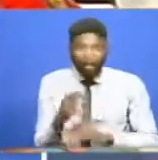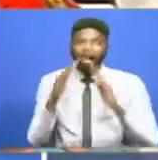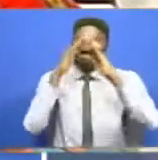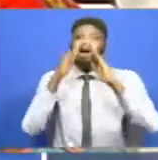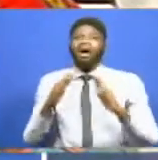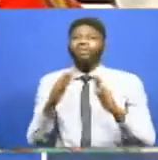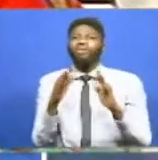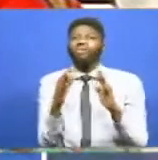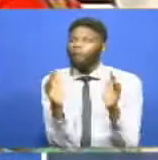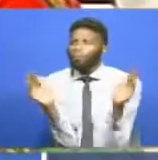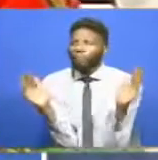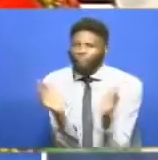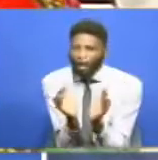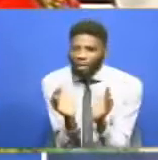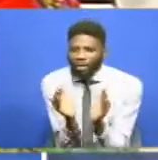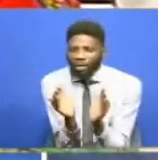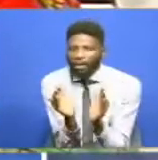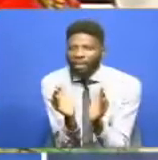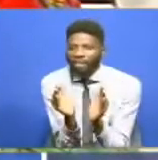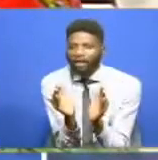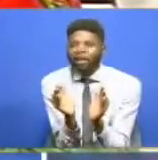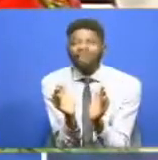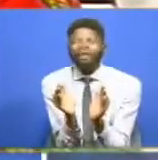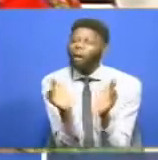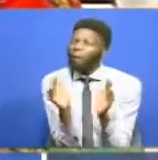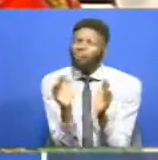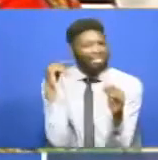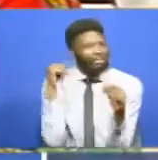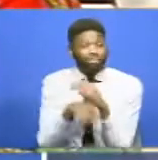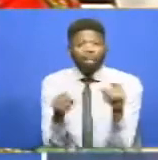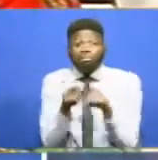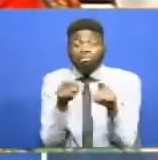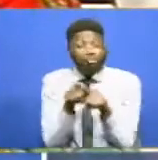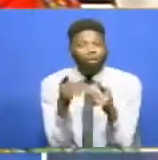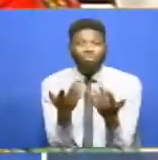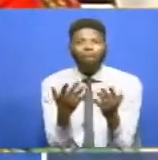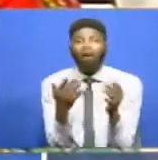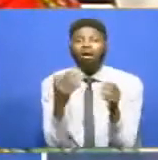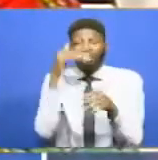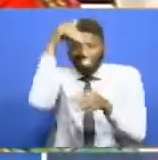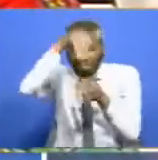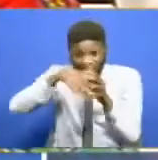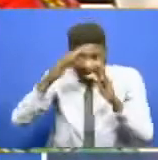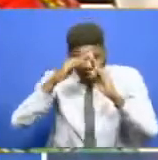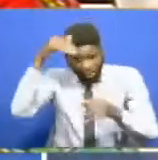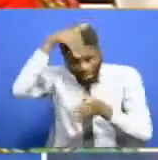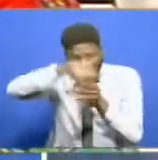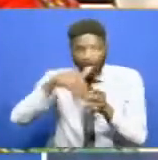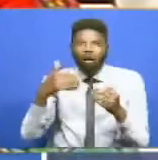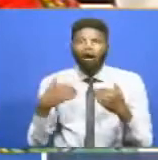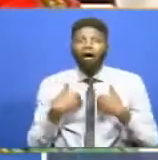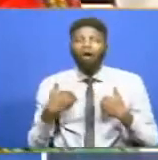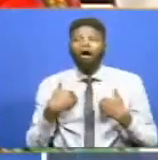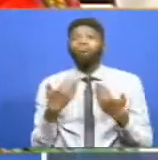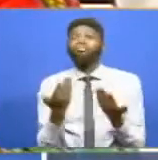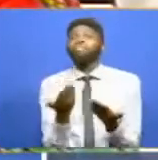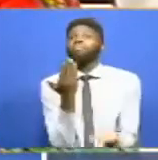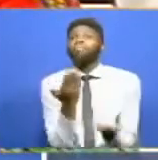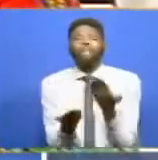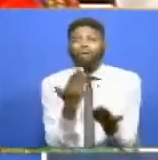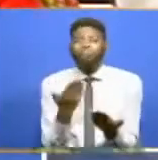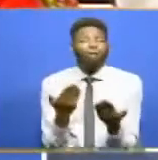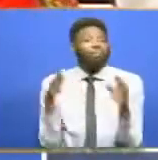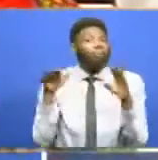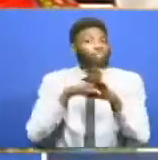by 12, and they're very squeezed. And in these houses, you'll find a household that has